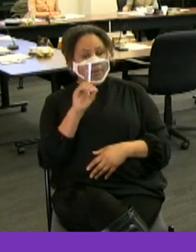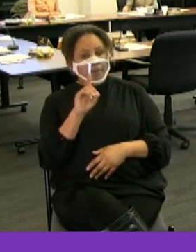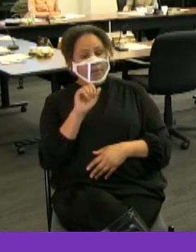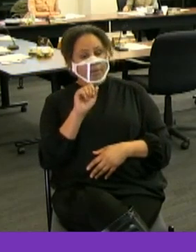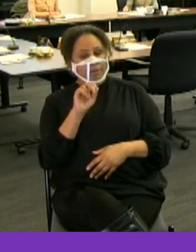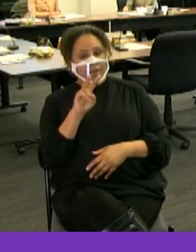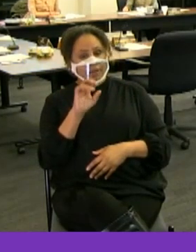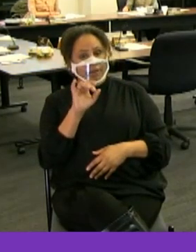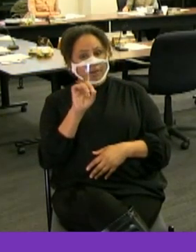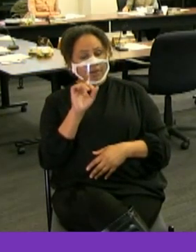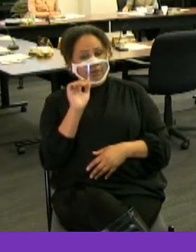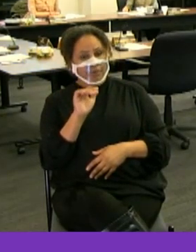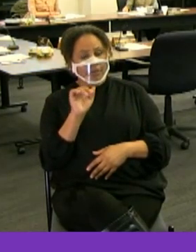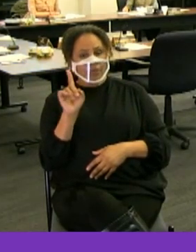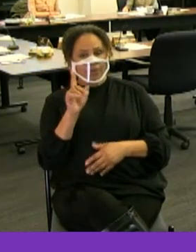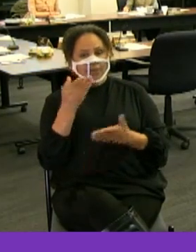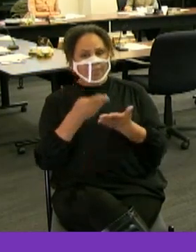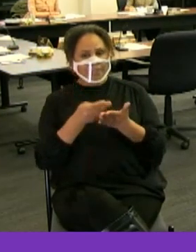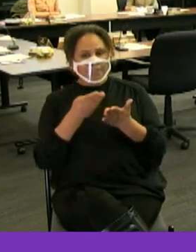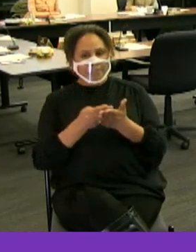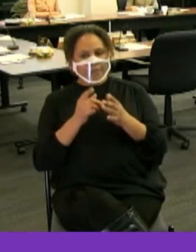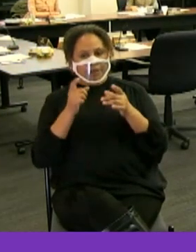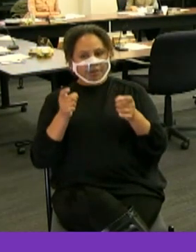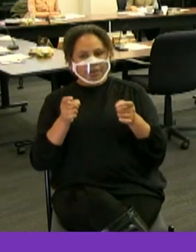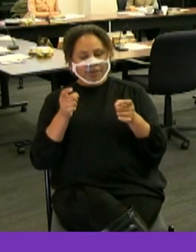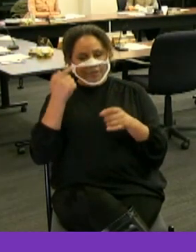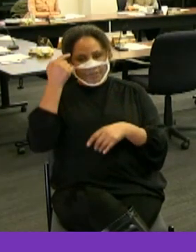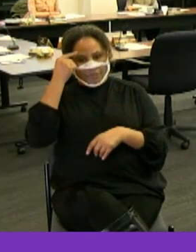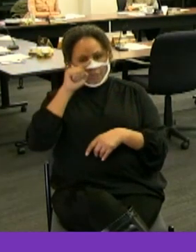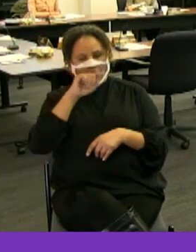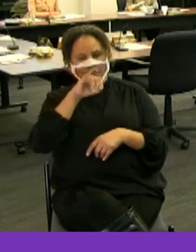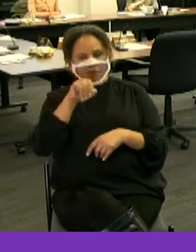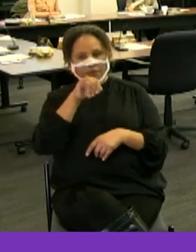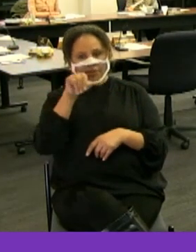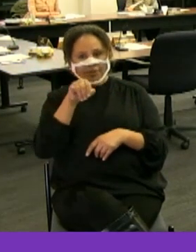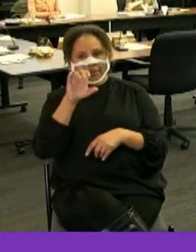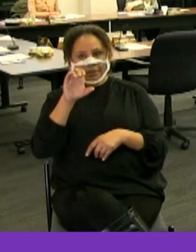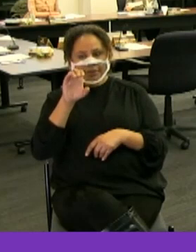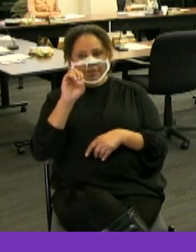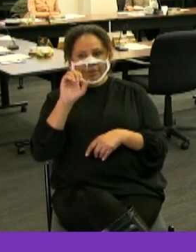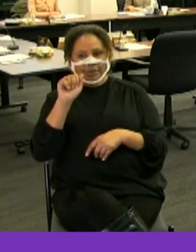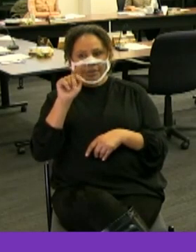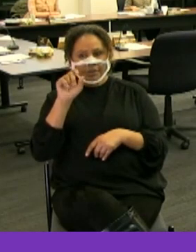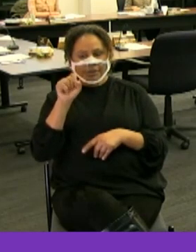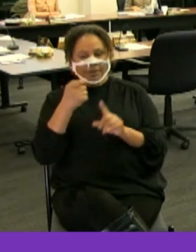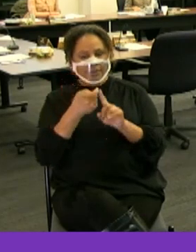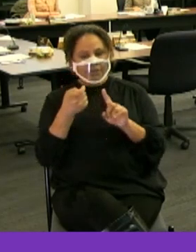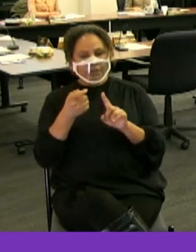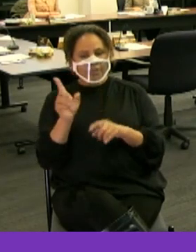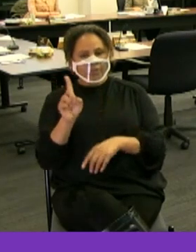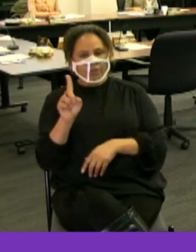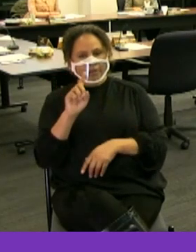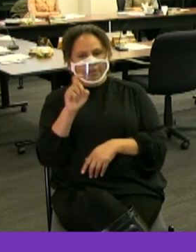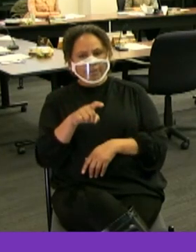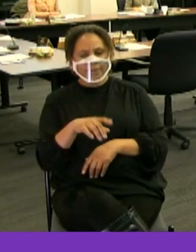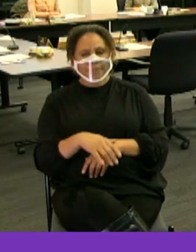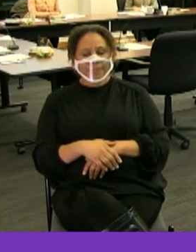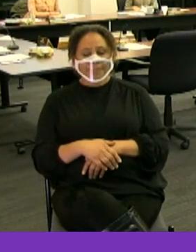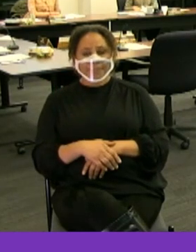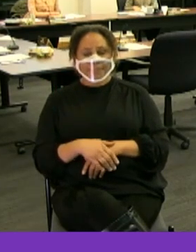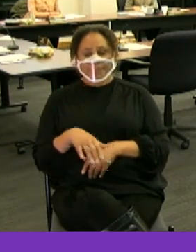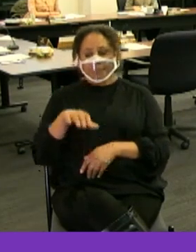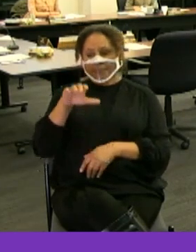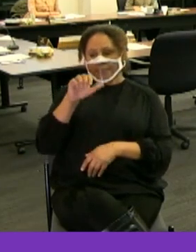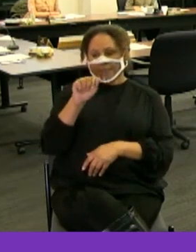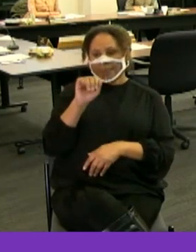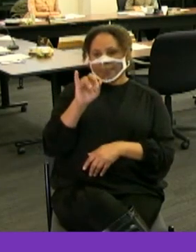the funds for the JJC needs come from? CARES and HERF, I heard. Pardon me? CARES